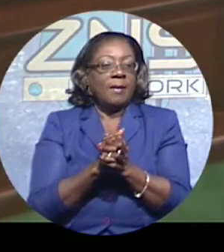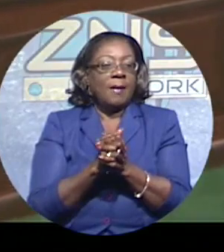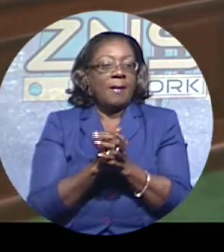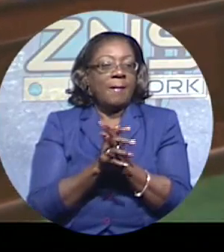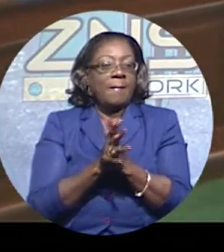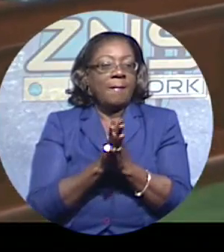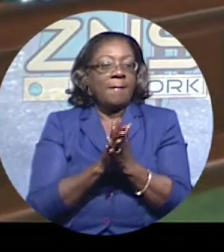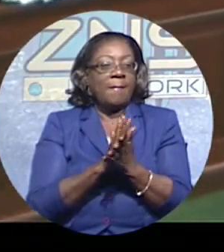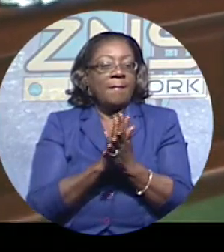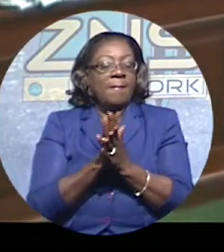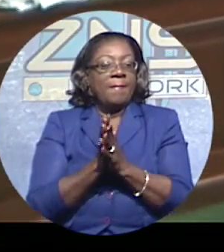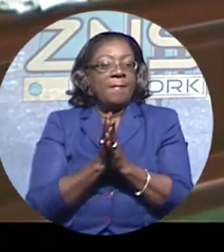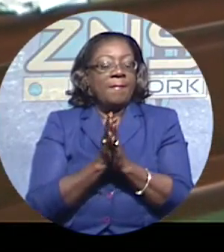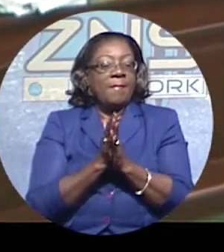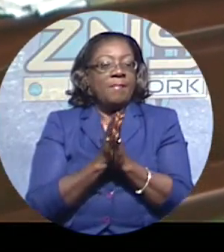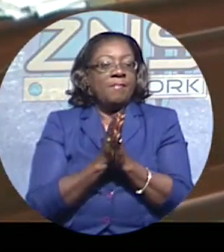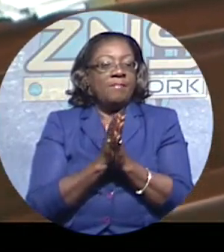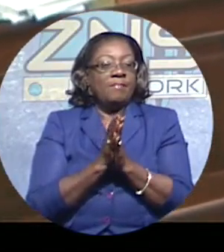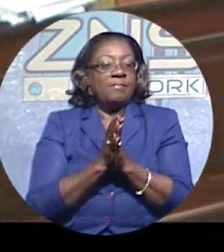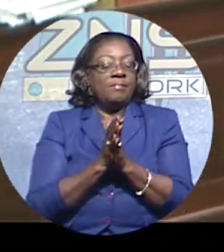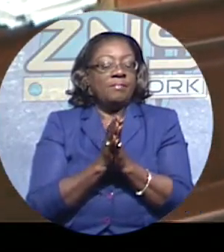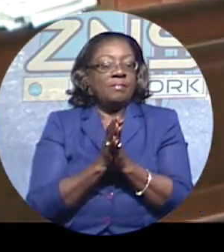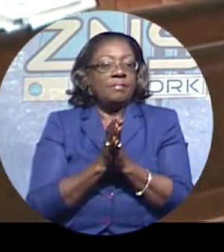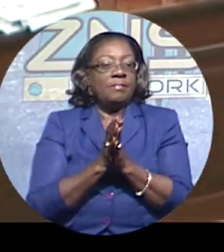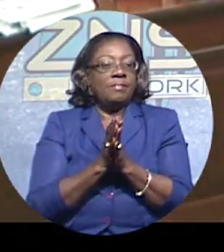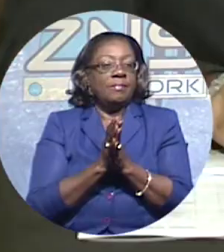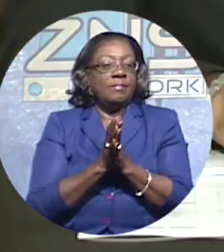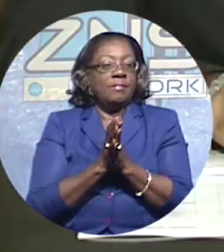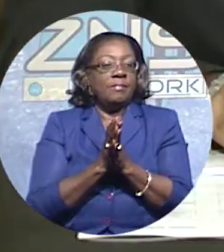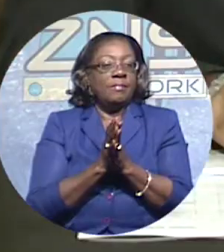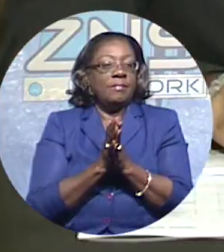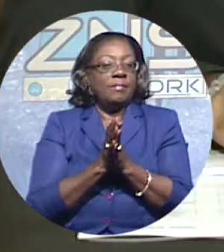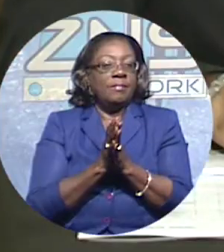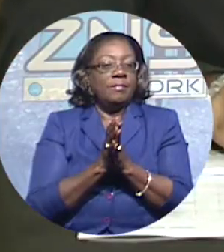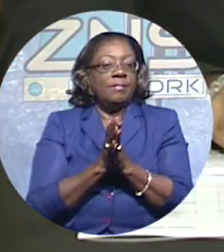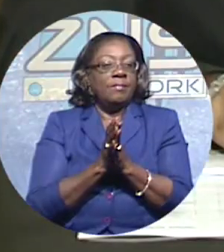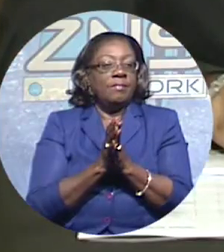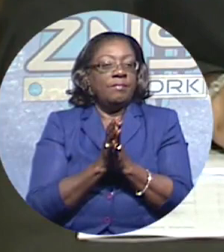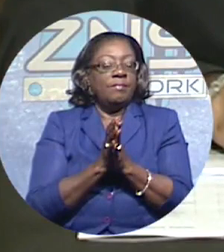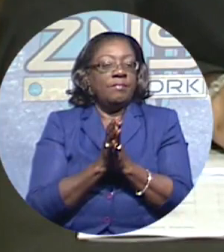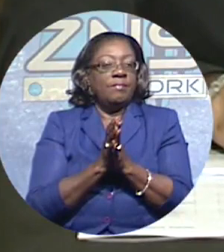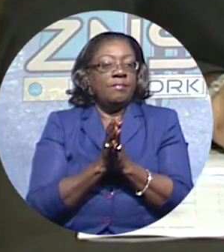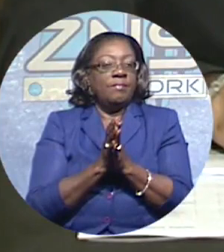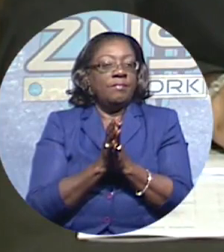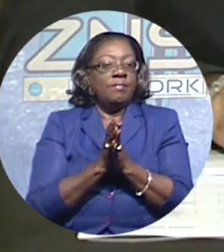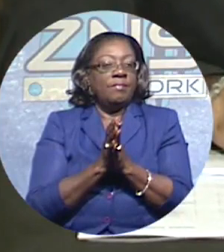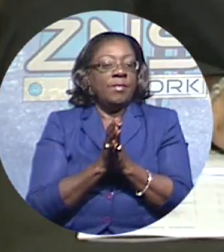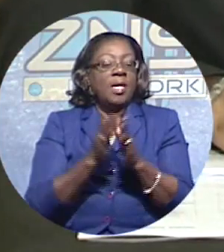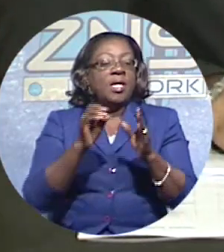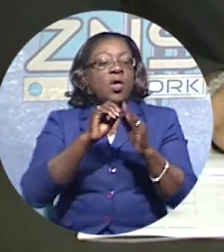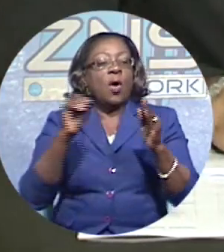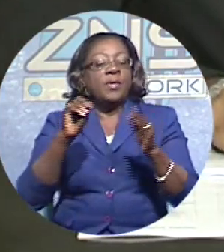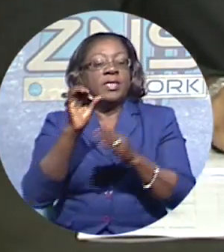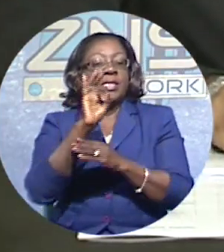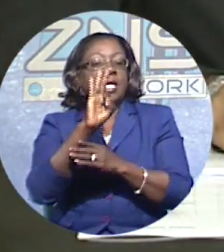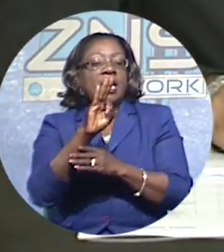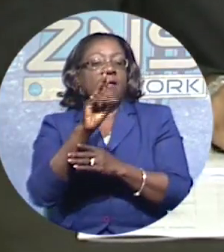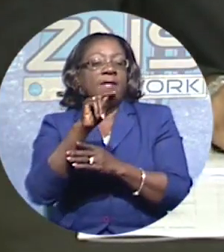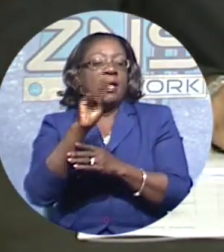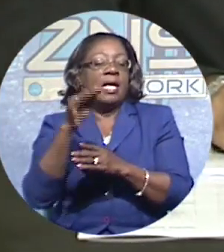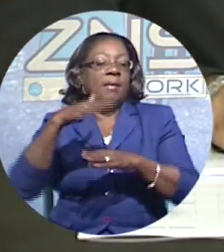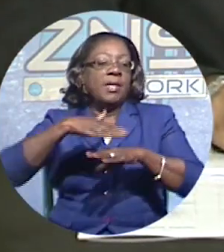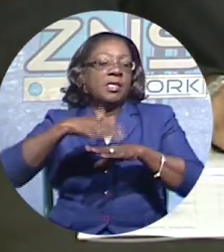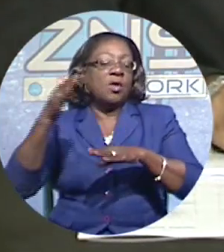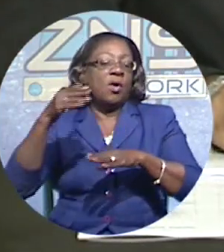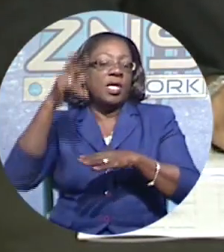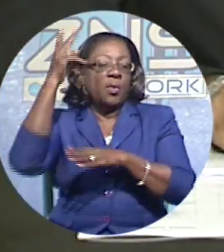sir. Meantime, the opposition Free National Movement is calling the